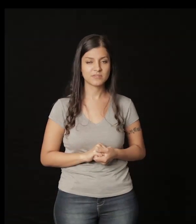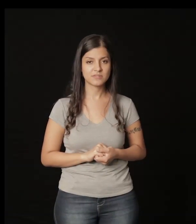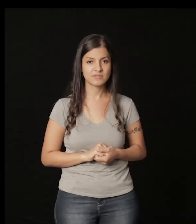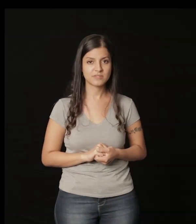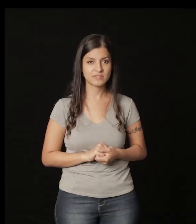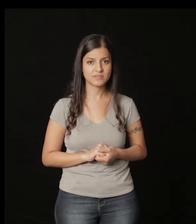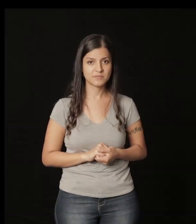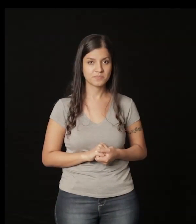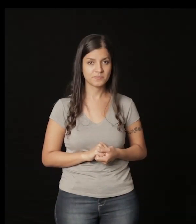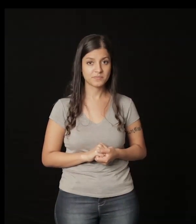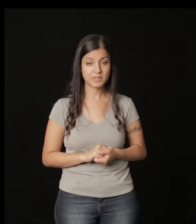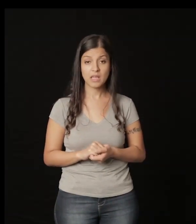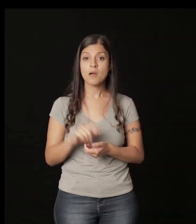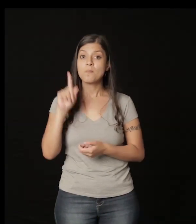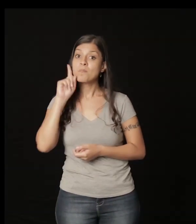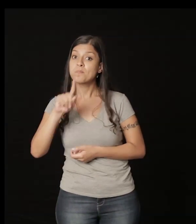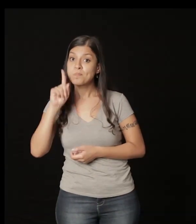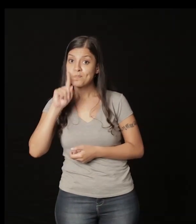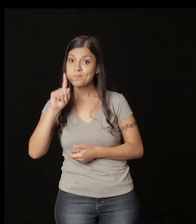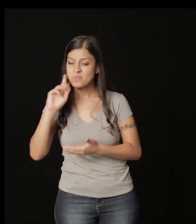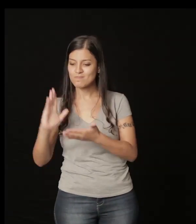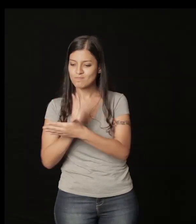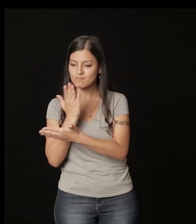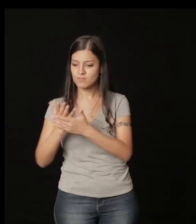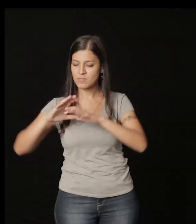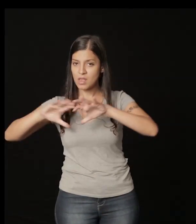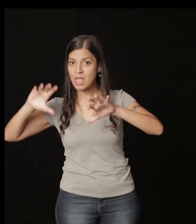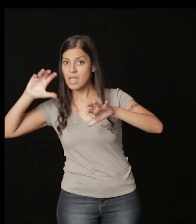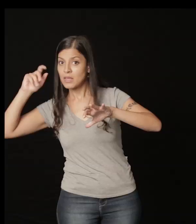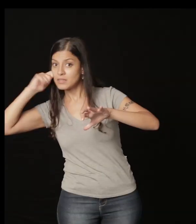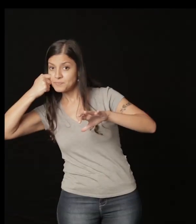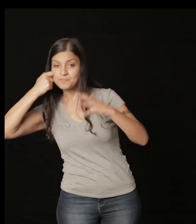and how, at the end of segregation in America,